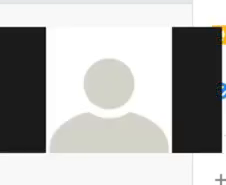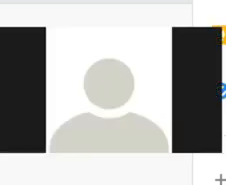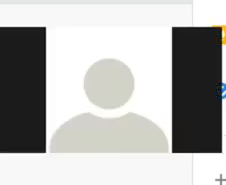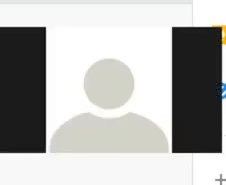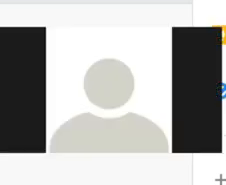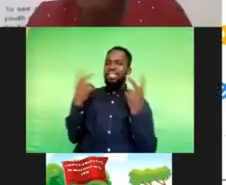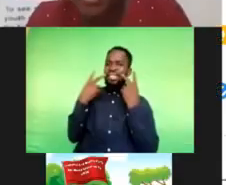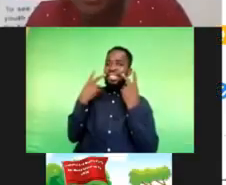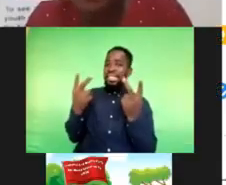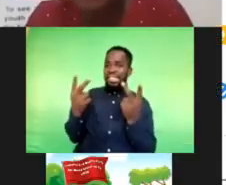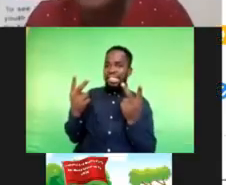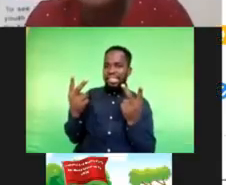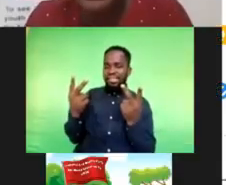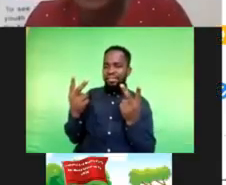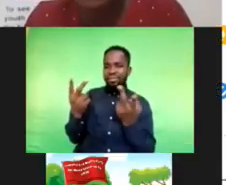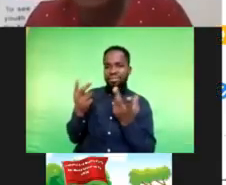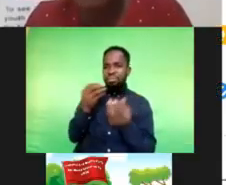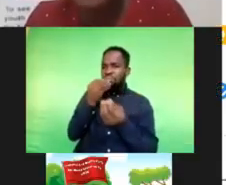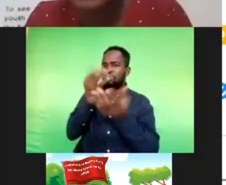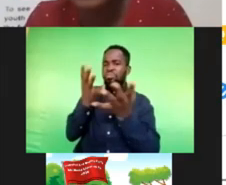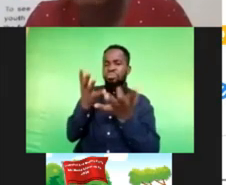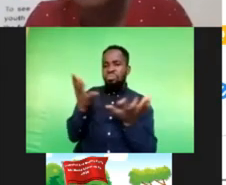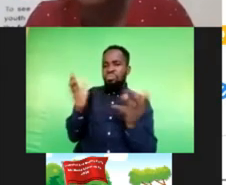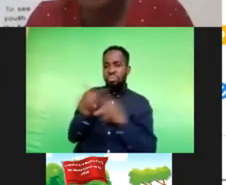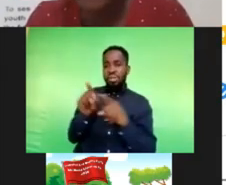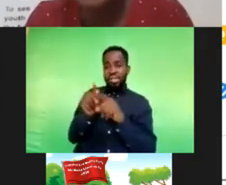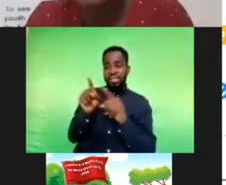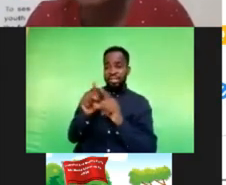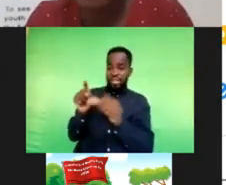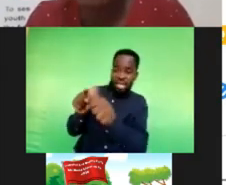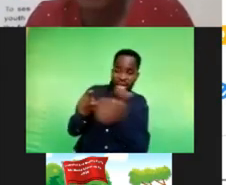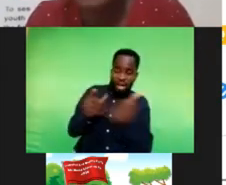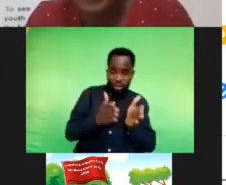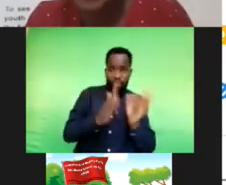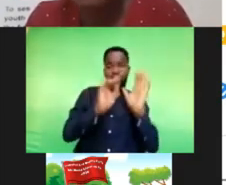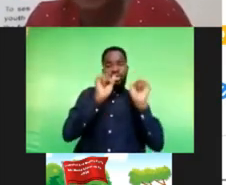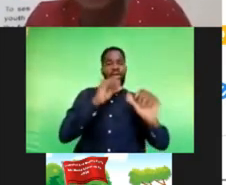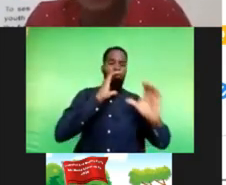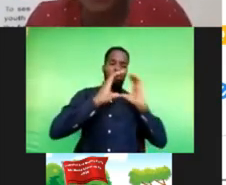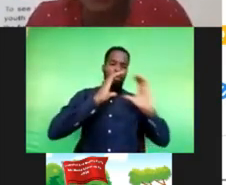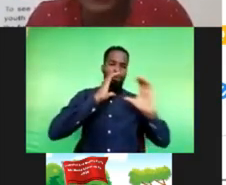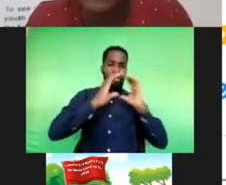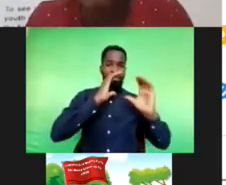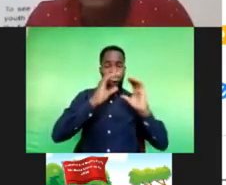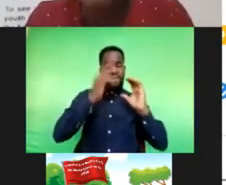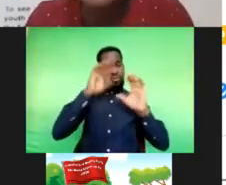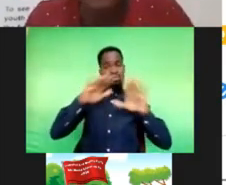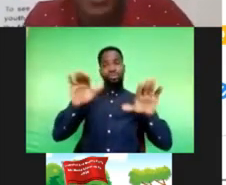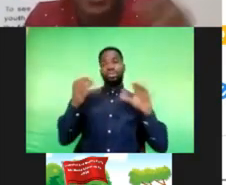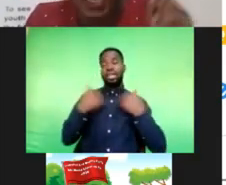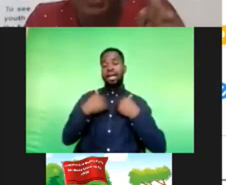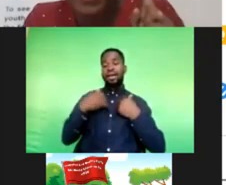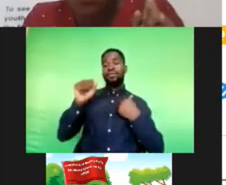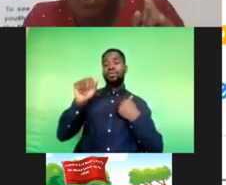seen it being mentioned as one of the alternatives to communication for children with autism. But